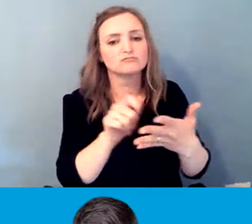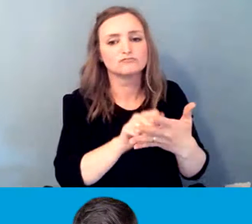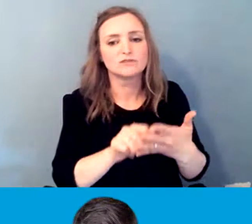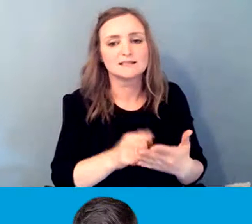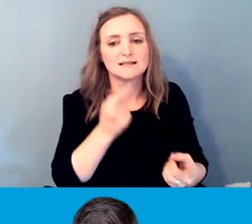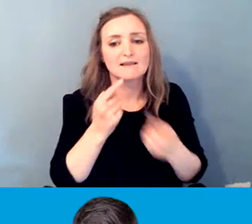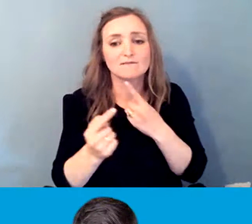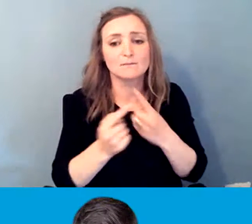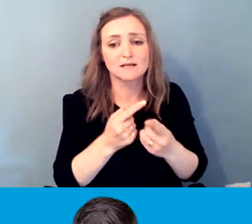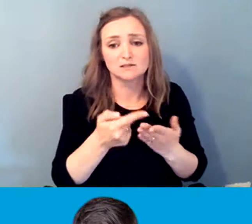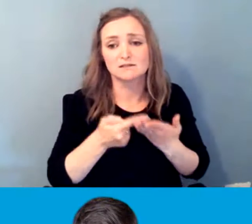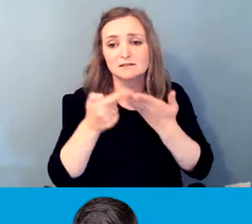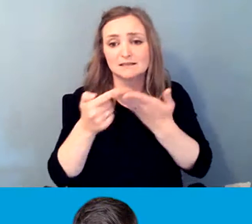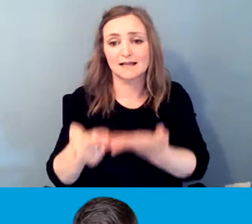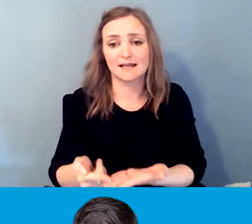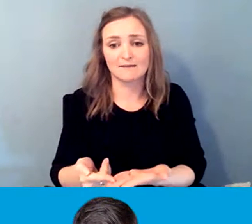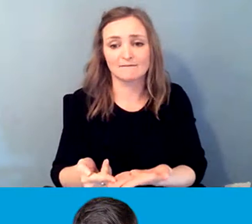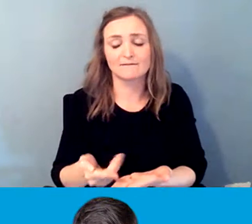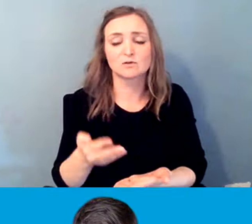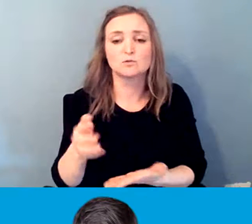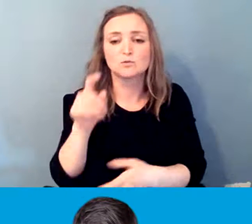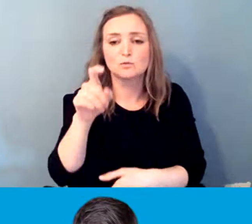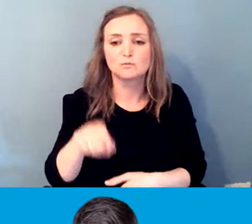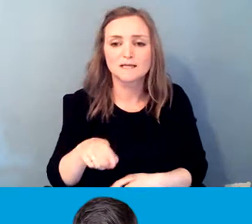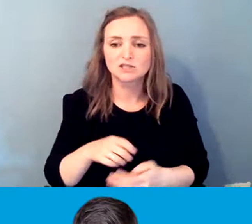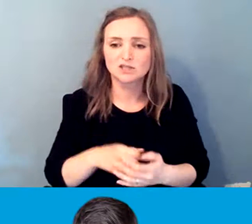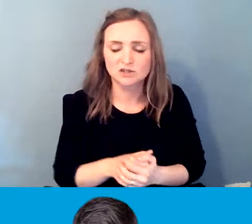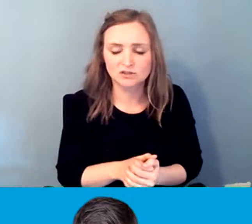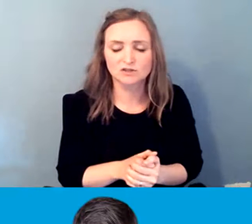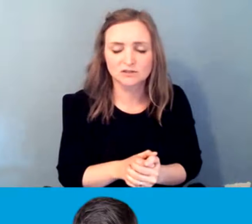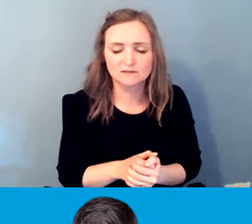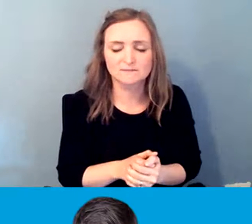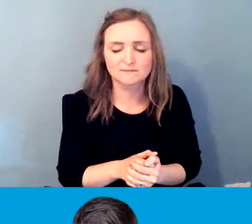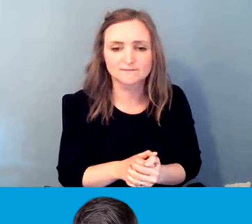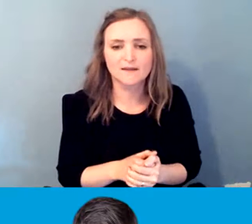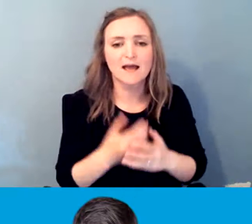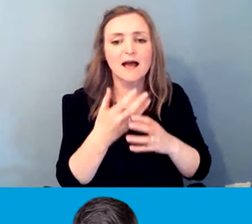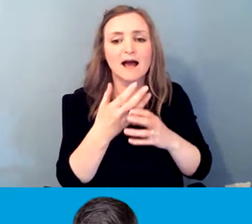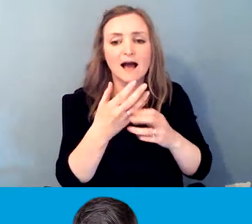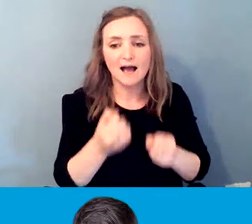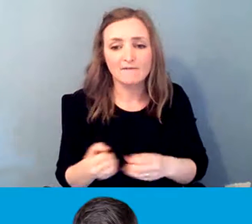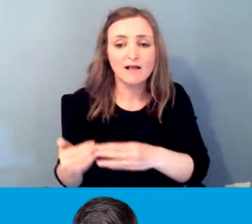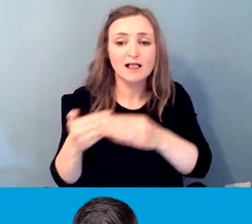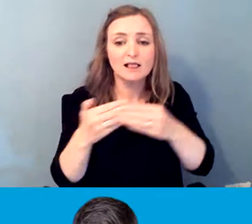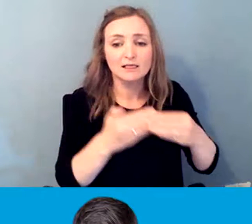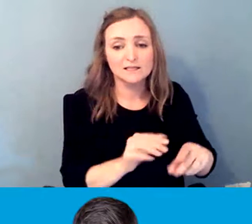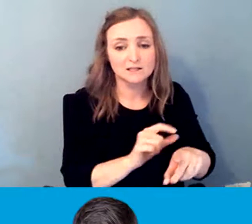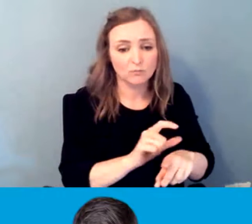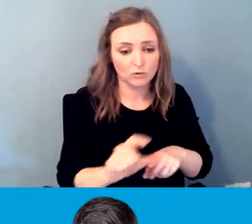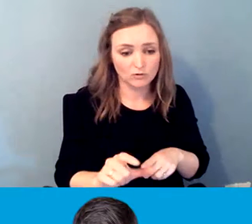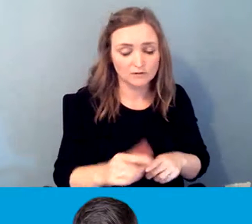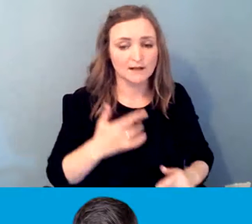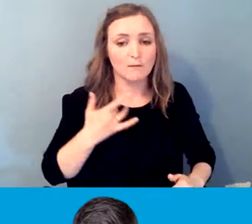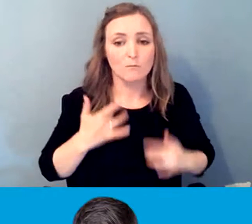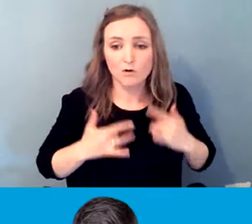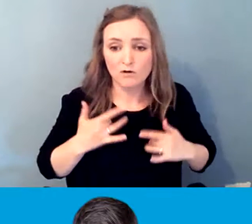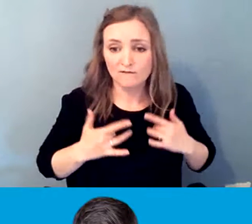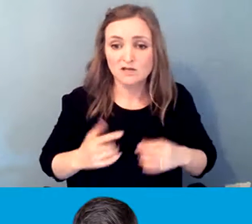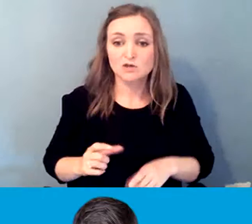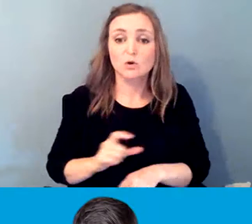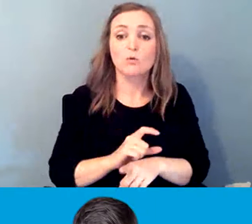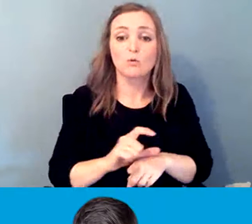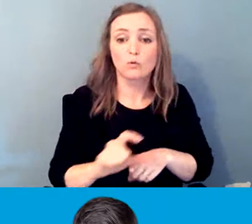patients. So, you know, there's always sort of leadership courses, motivational courses that are accessible to